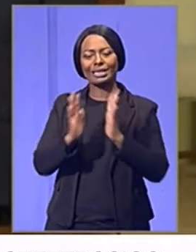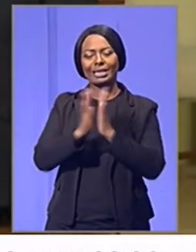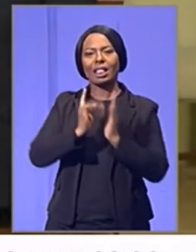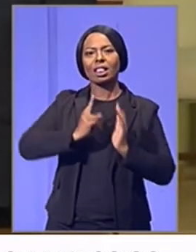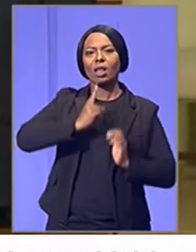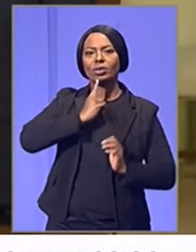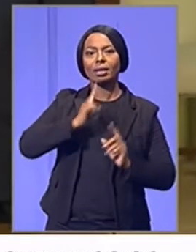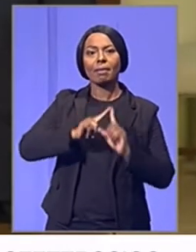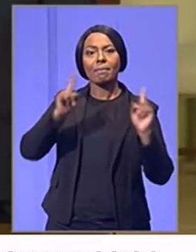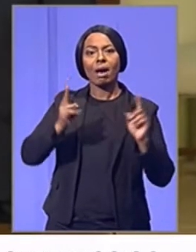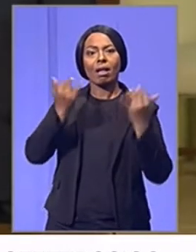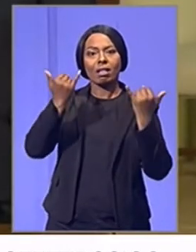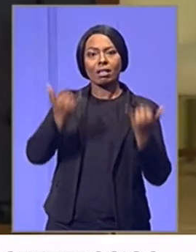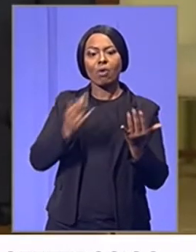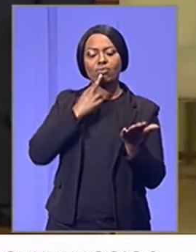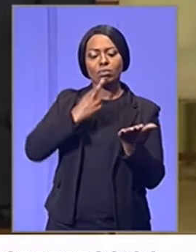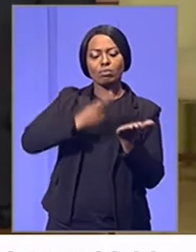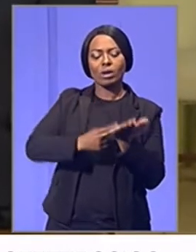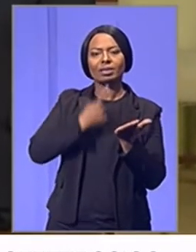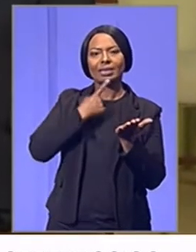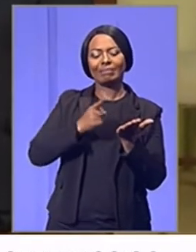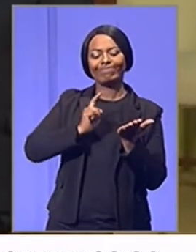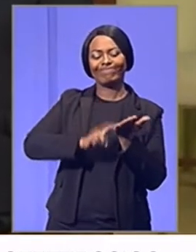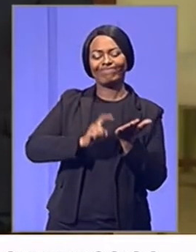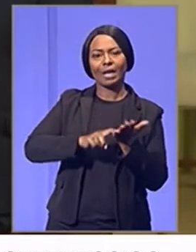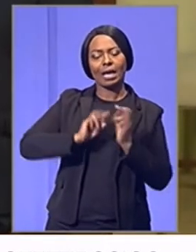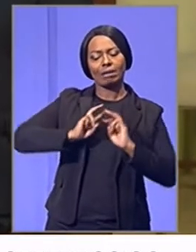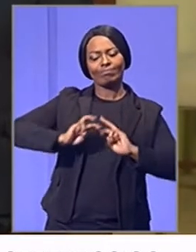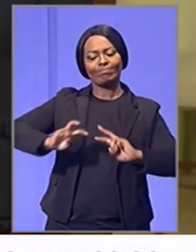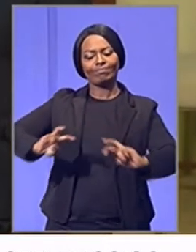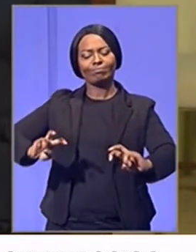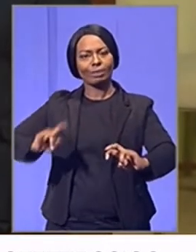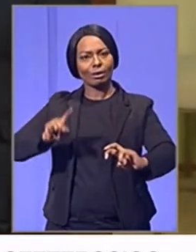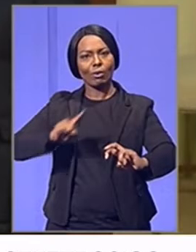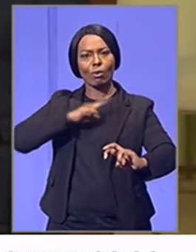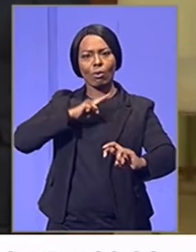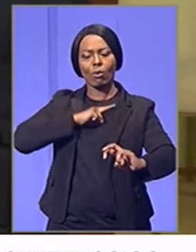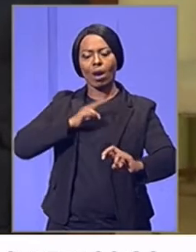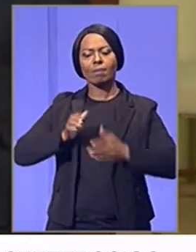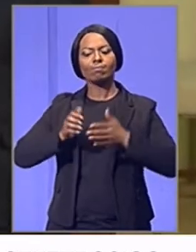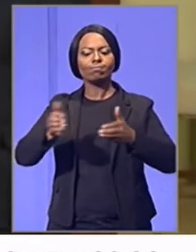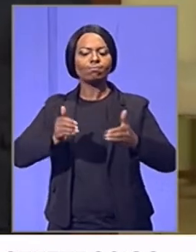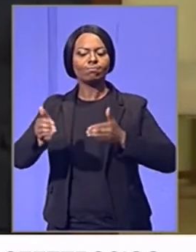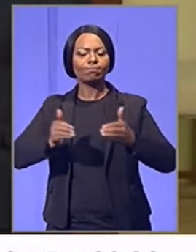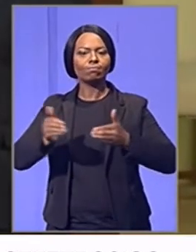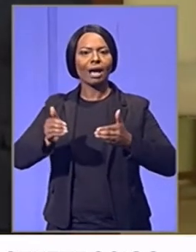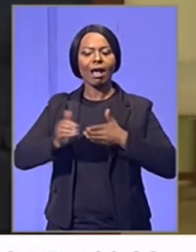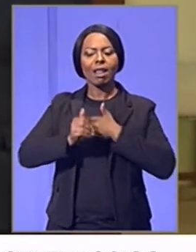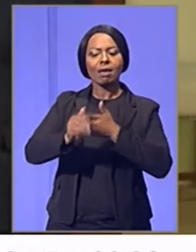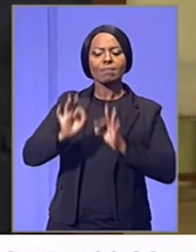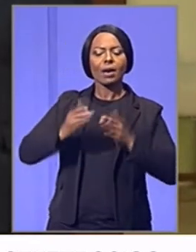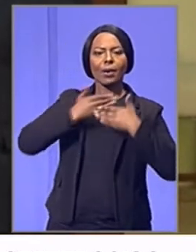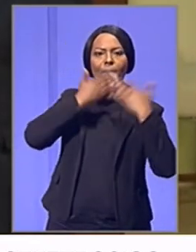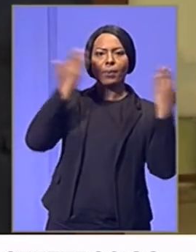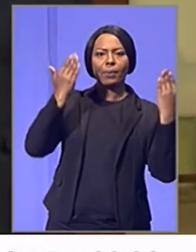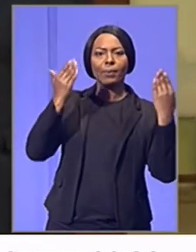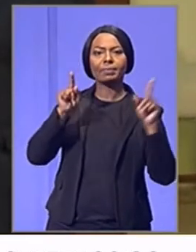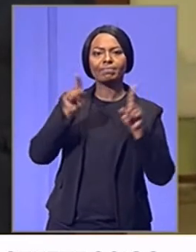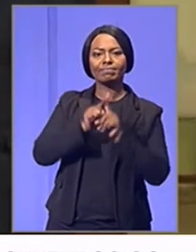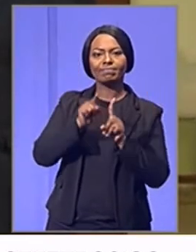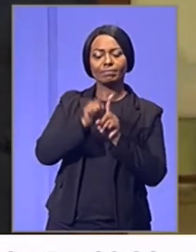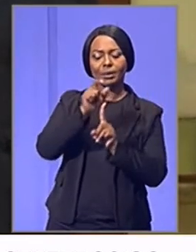ya re go tshwanetse ga tlhongwa dipatlisiso malebana le go retelelwa ke go supa boeteledipele ga mokhuduthamaga wa maloba wa dipuso selegae